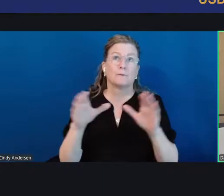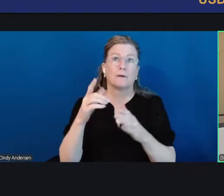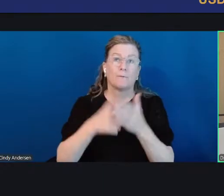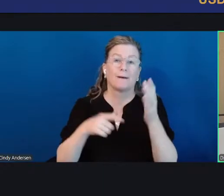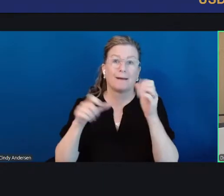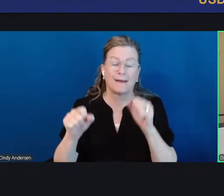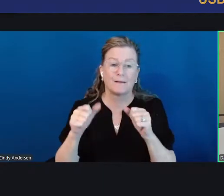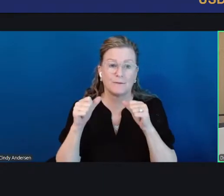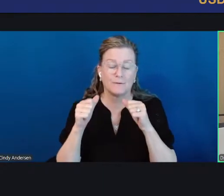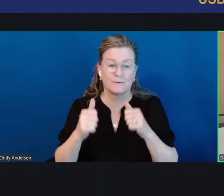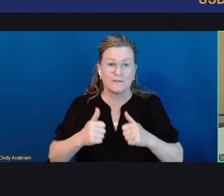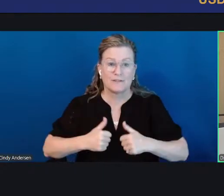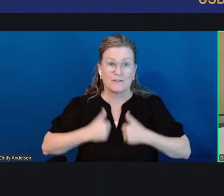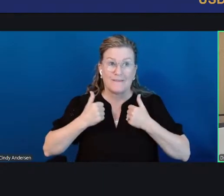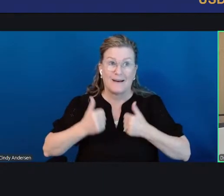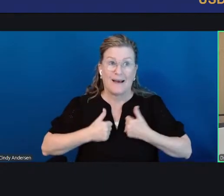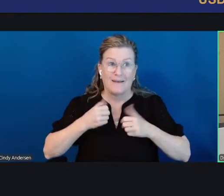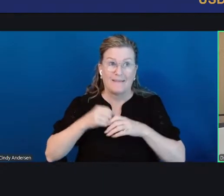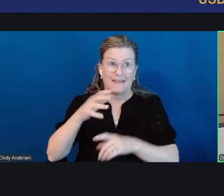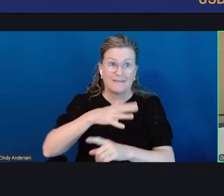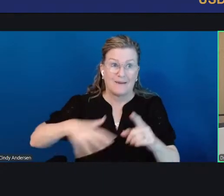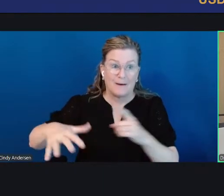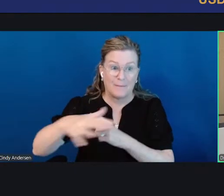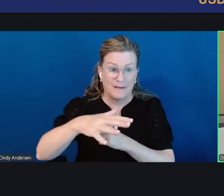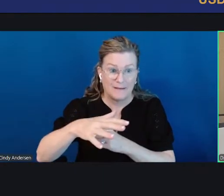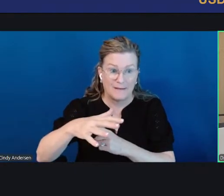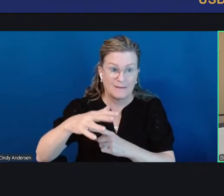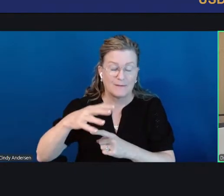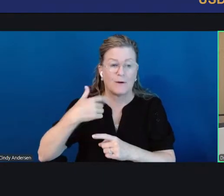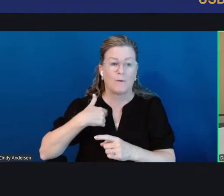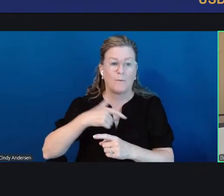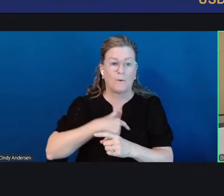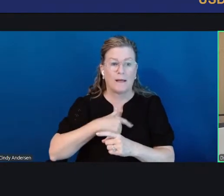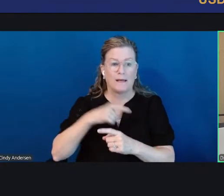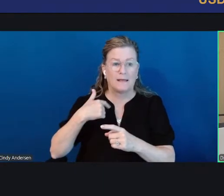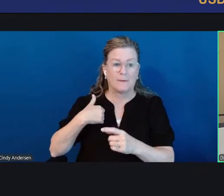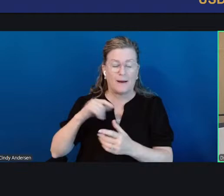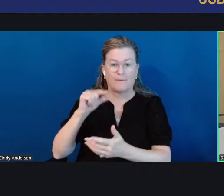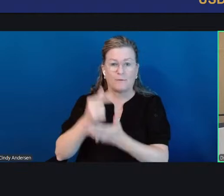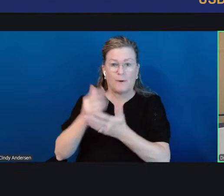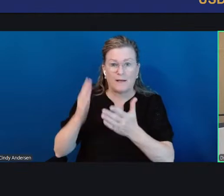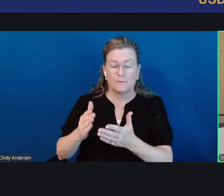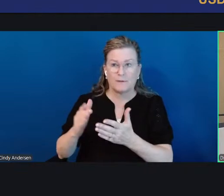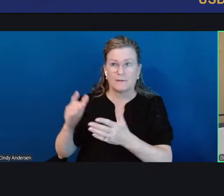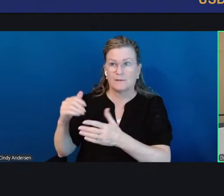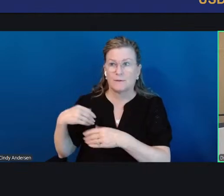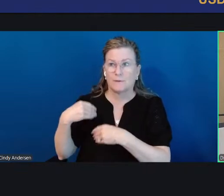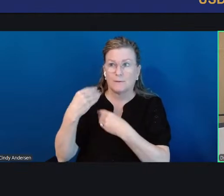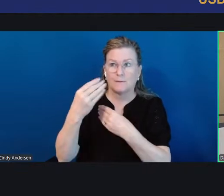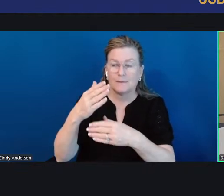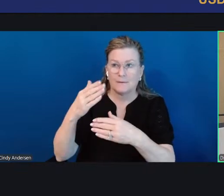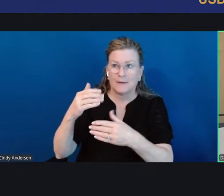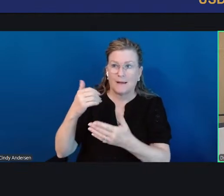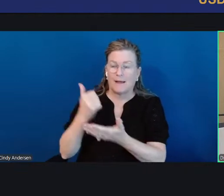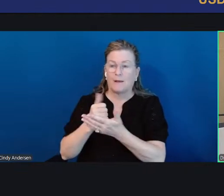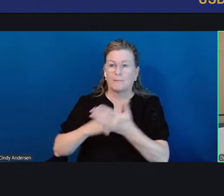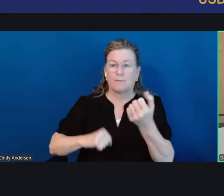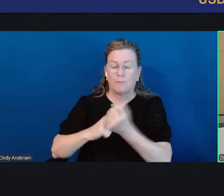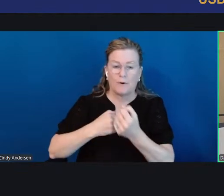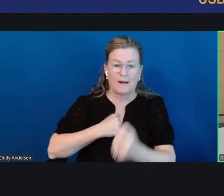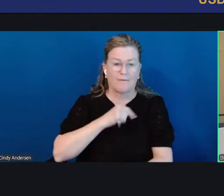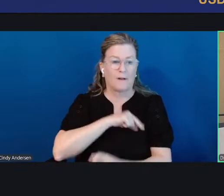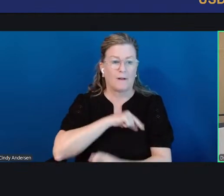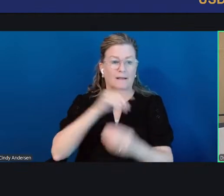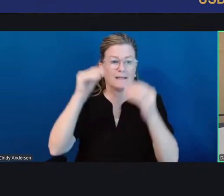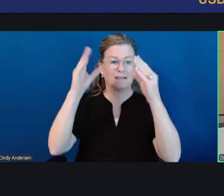continue to survive in this environment. And so we need to get graduates to help support and have quality teachers in our school. So